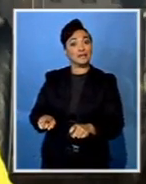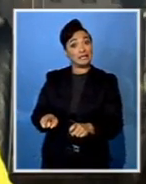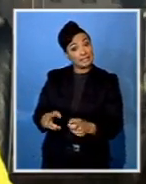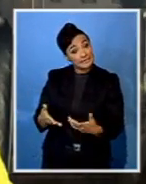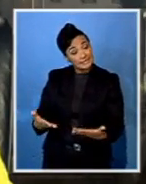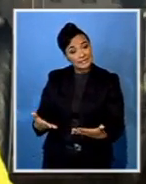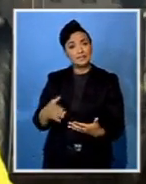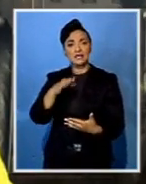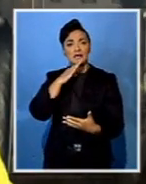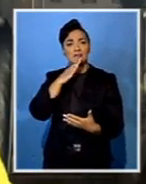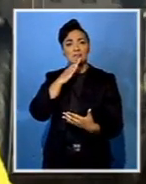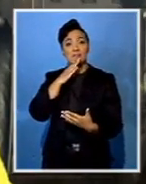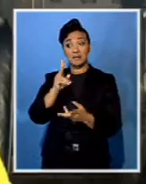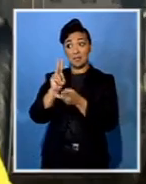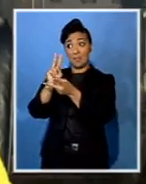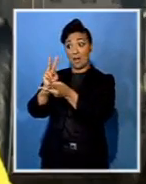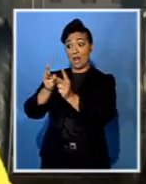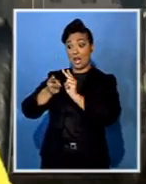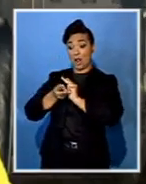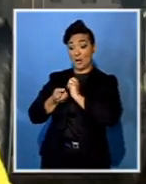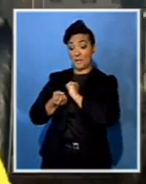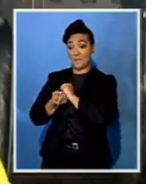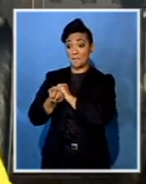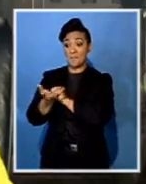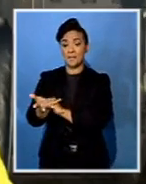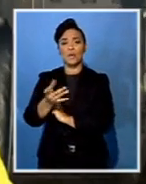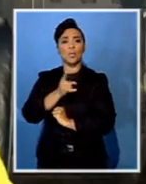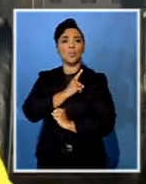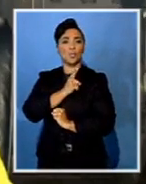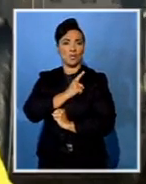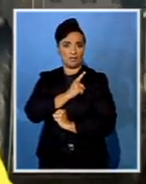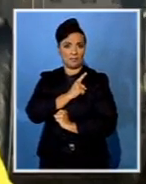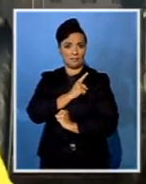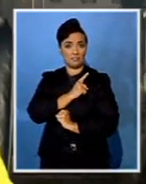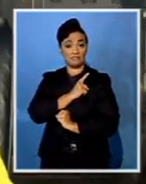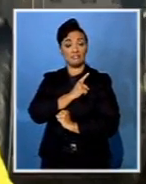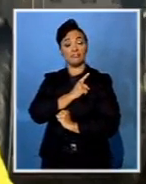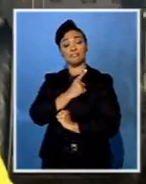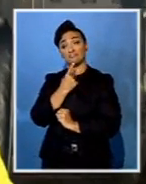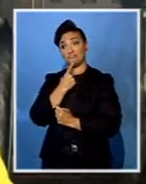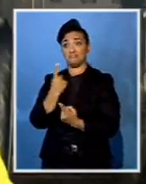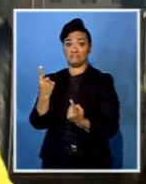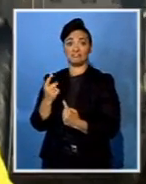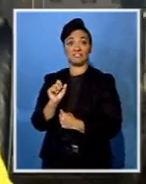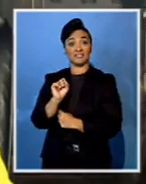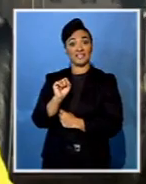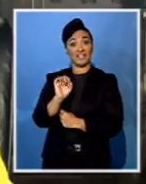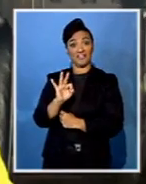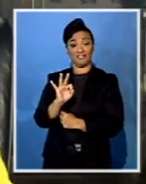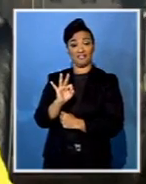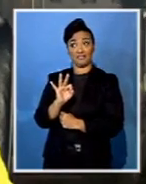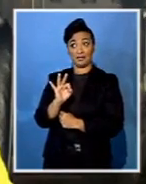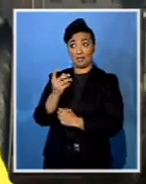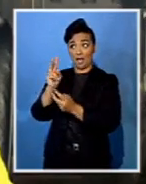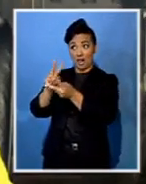the lifeboat was issued based on that, because the allegation was if that was